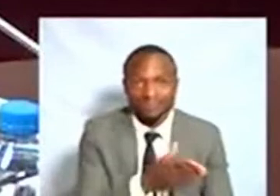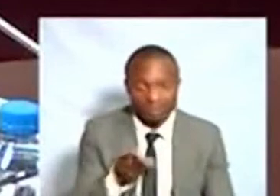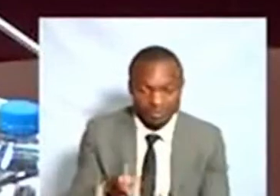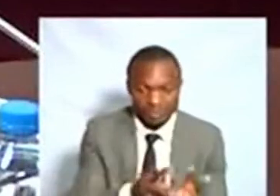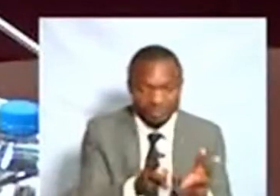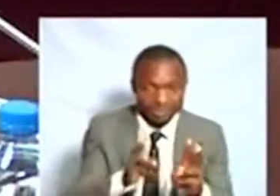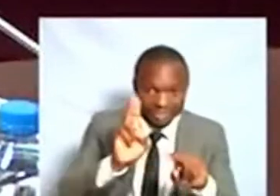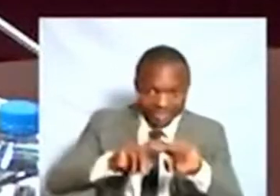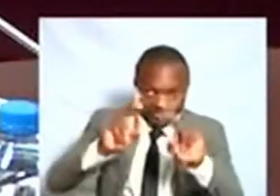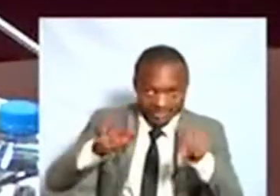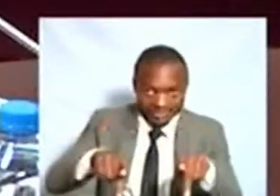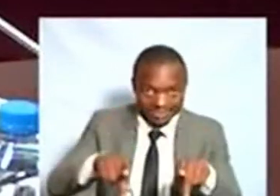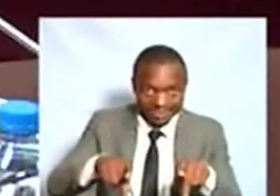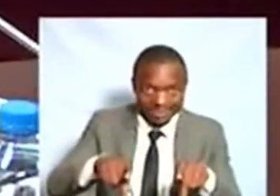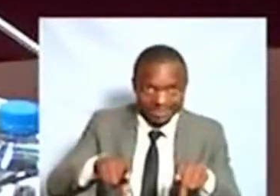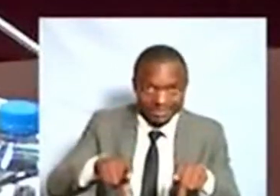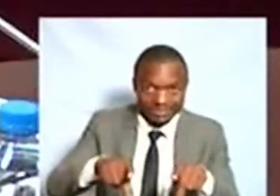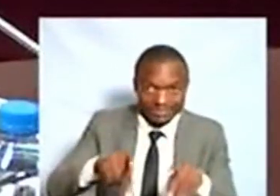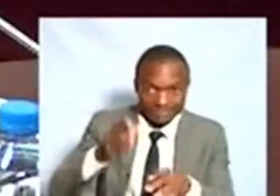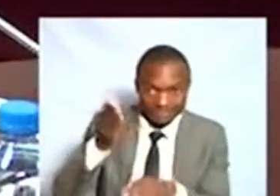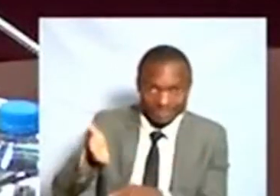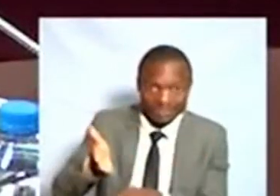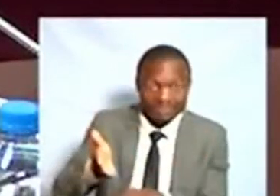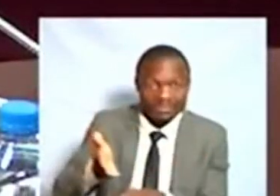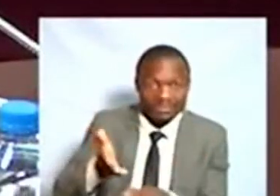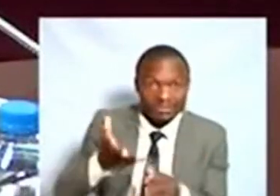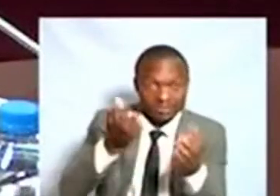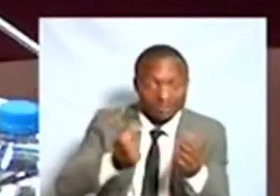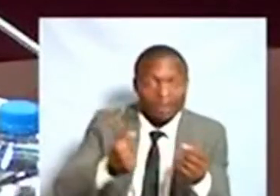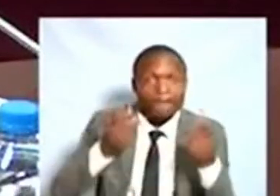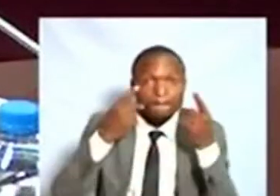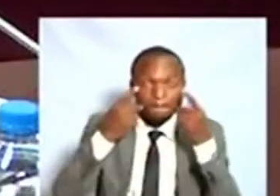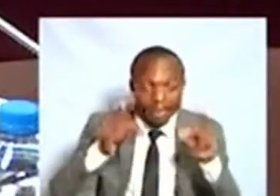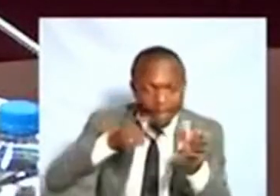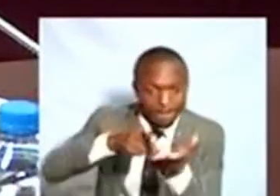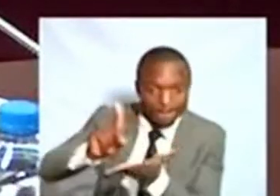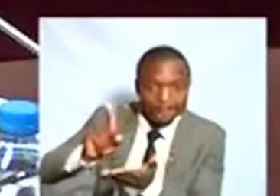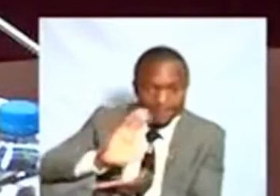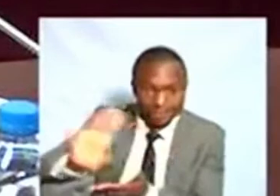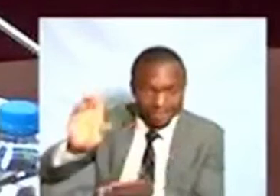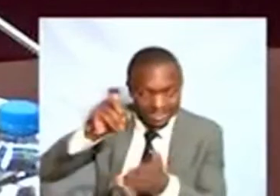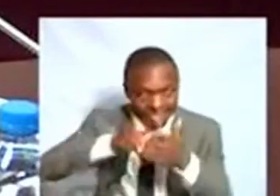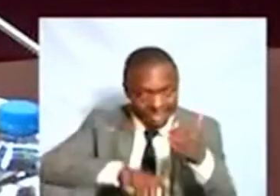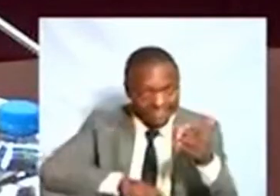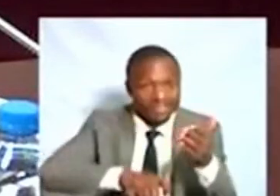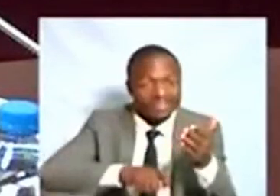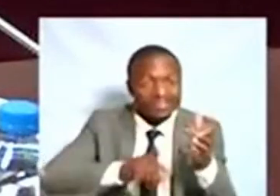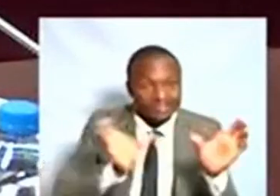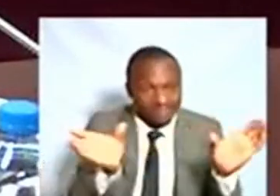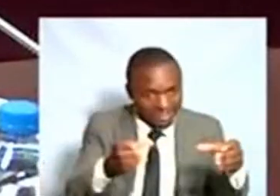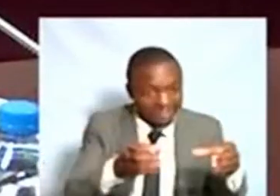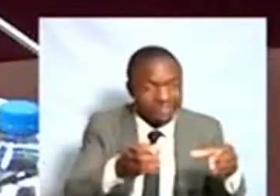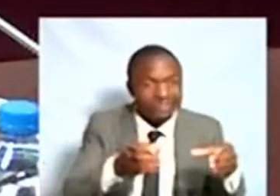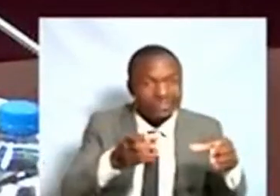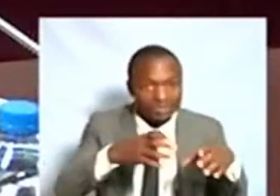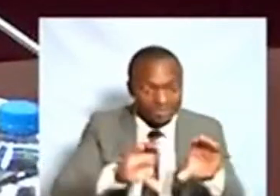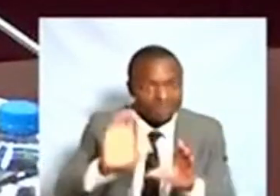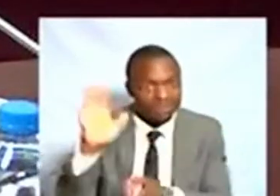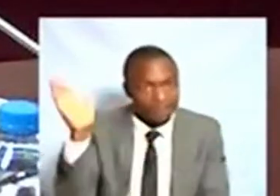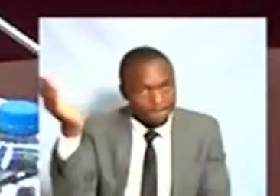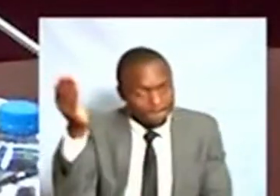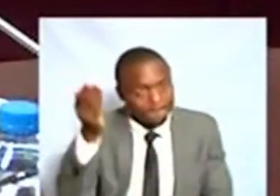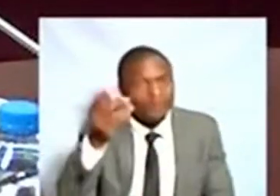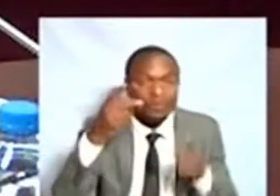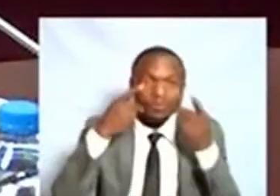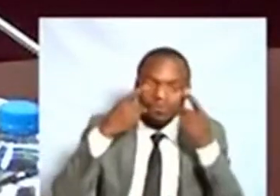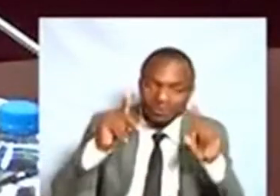Chair. In light of the unwillingness of the public to pay their dues, the council has intensified sensitization of the public